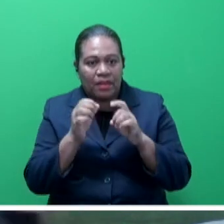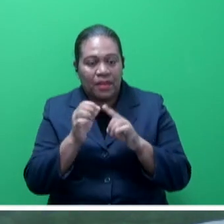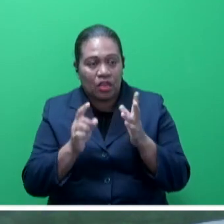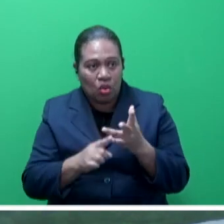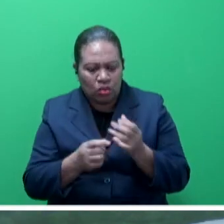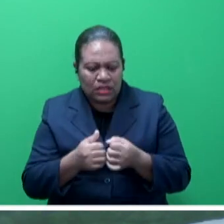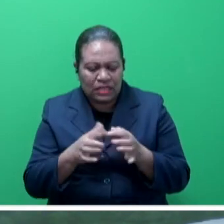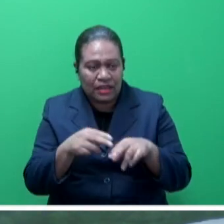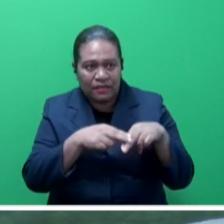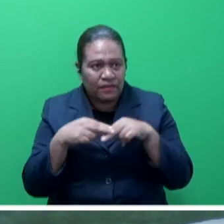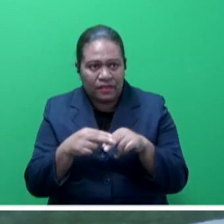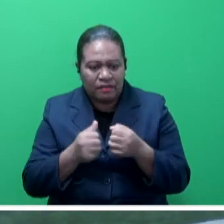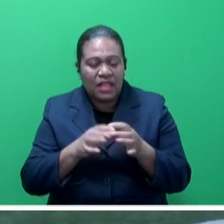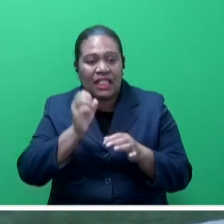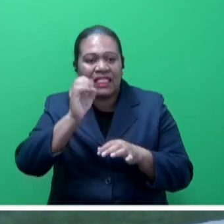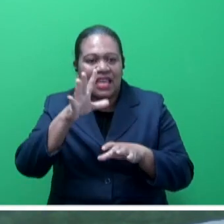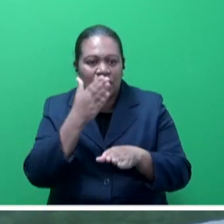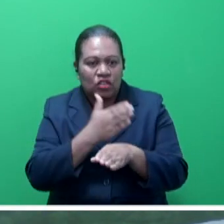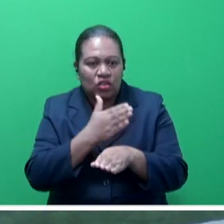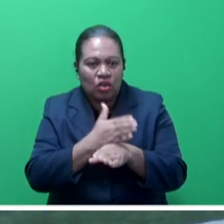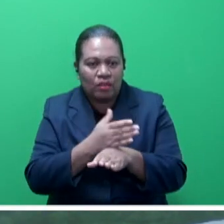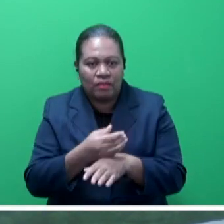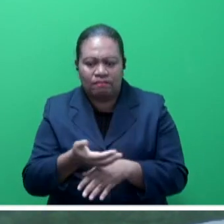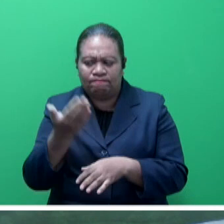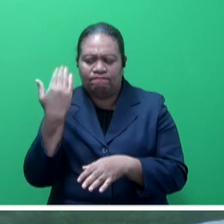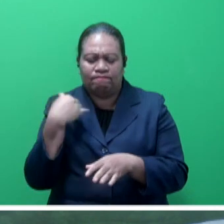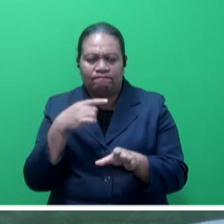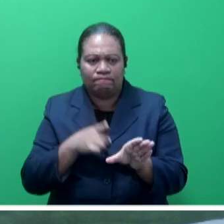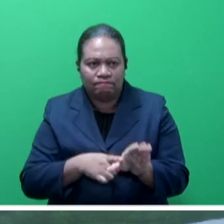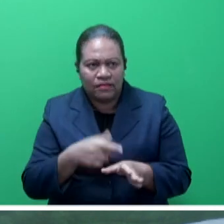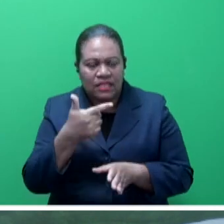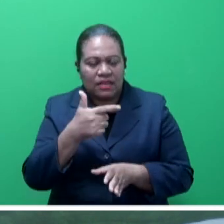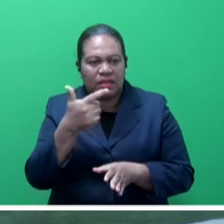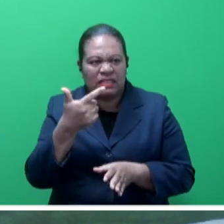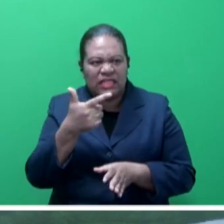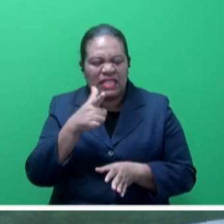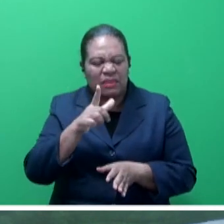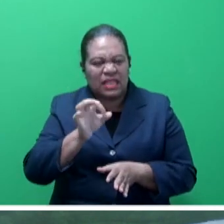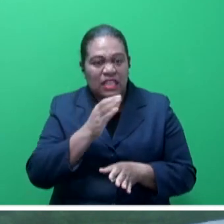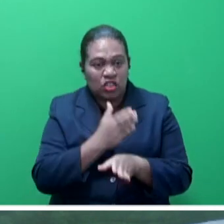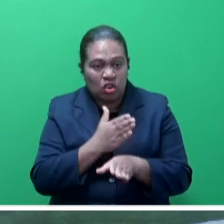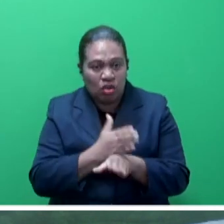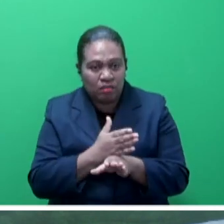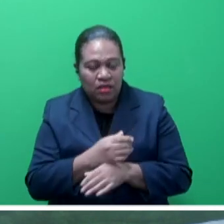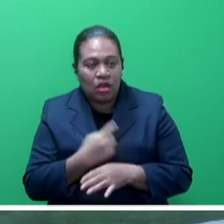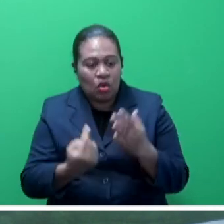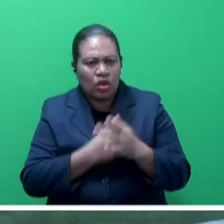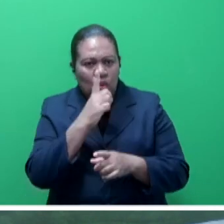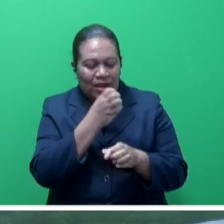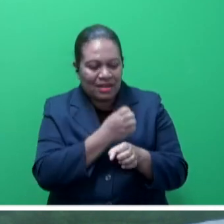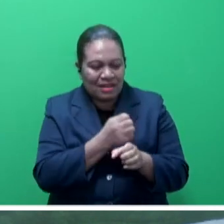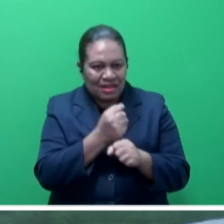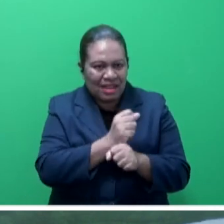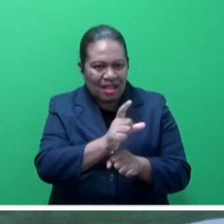They started off with only about 10 jobs. Year before last, they have now about 70, 80 jobs in that company alone. It's grown